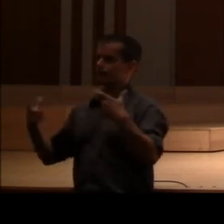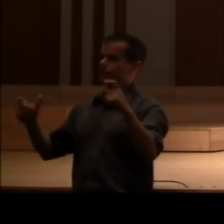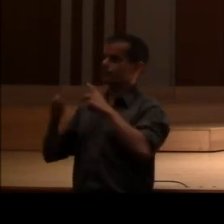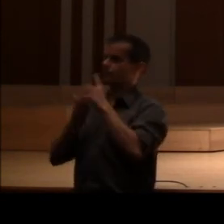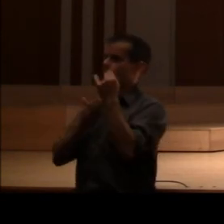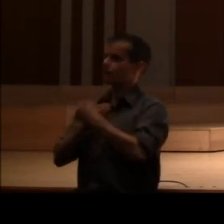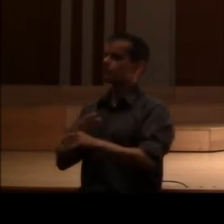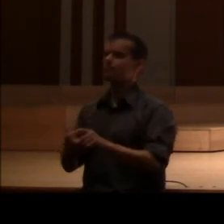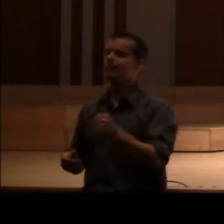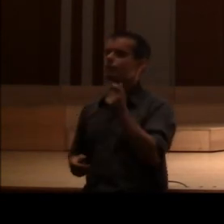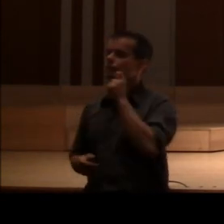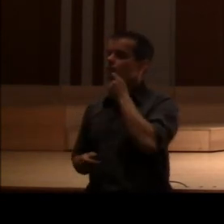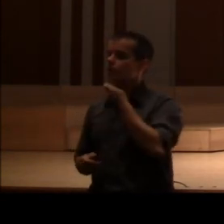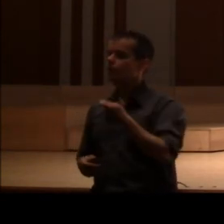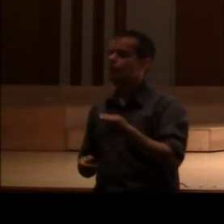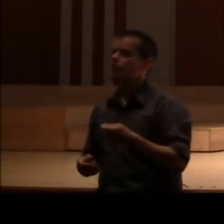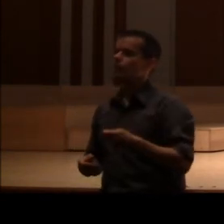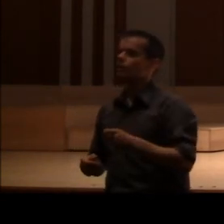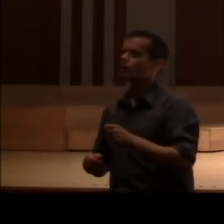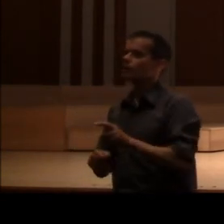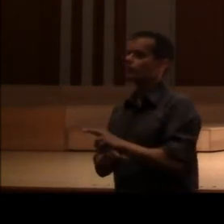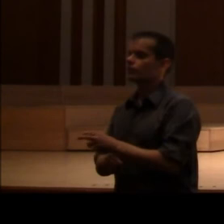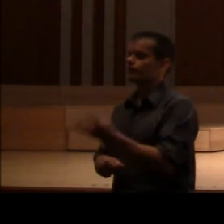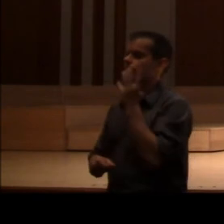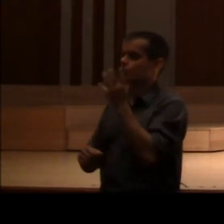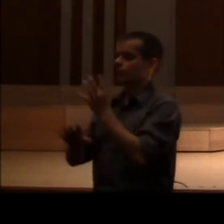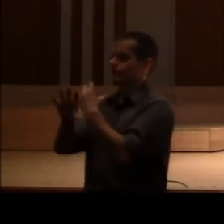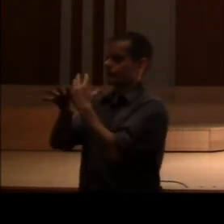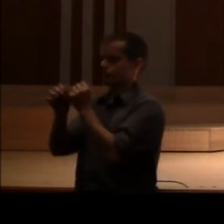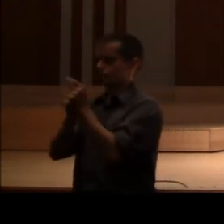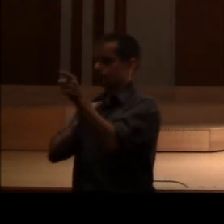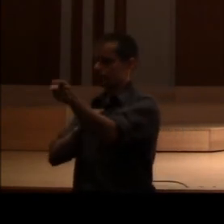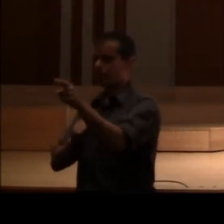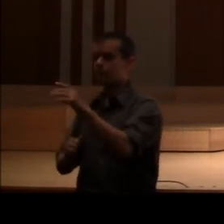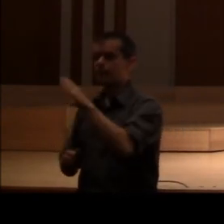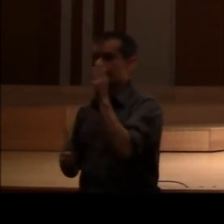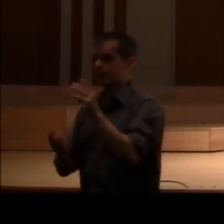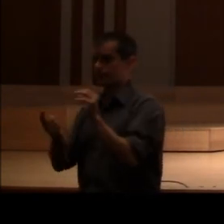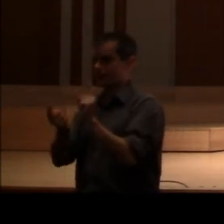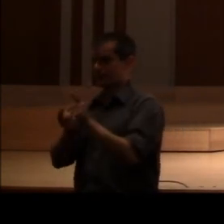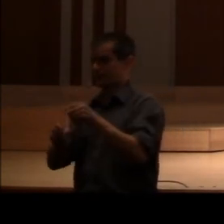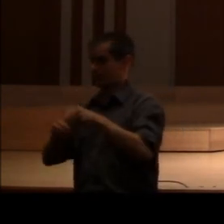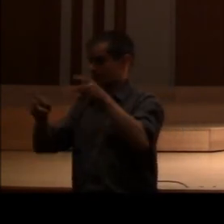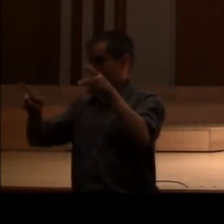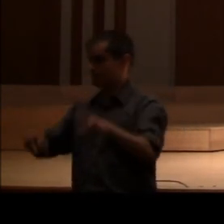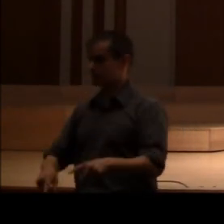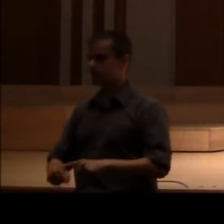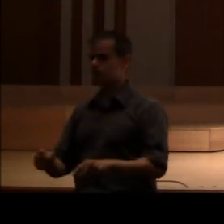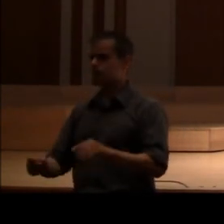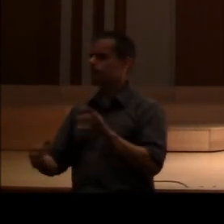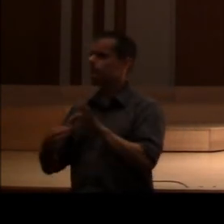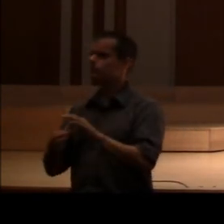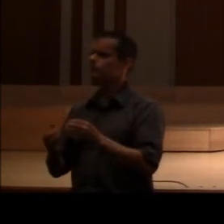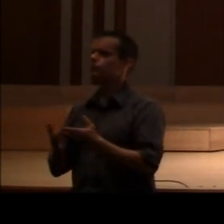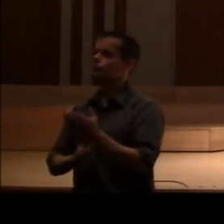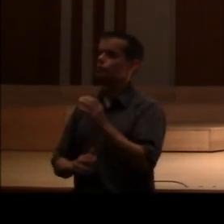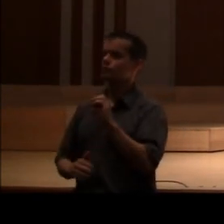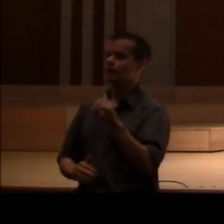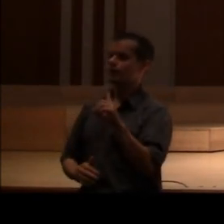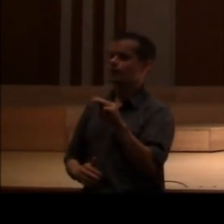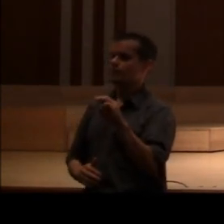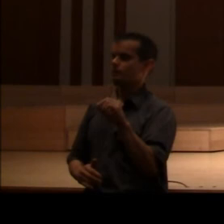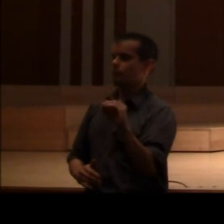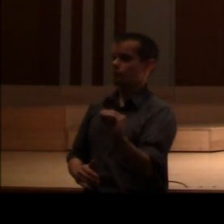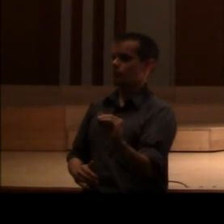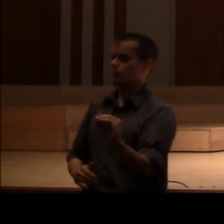project. But another cool thing was that I had these 4 video conferences with them, and I had never met any of them in person, but we had this connection through Edmodo so that when they have questions